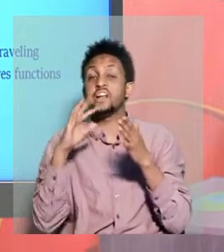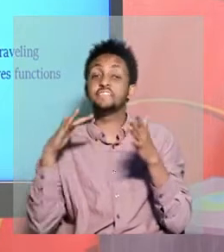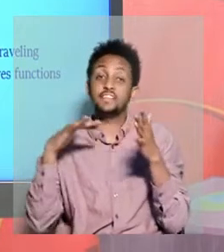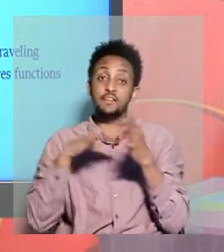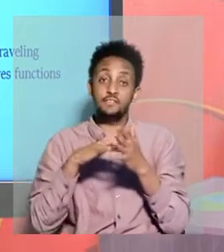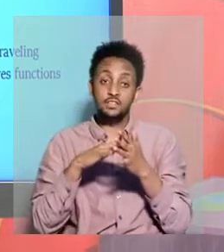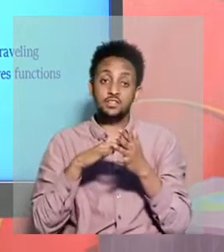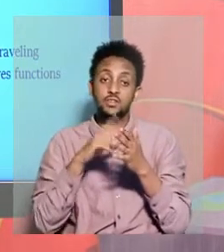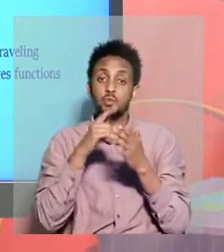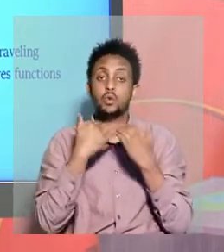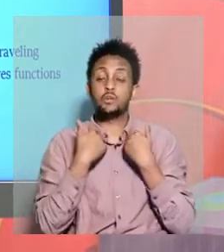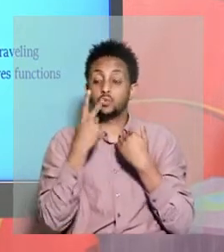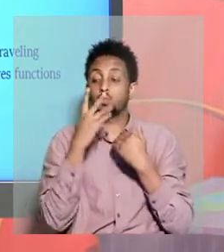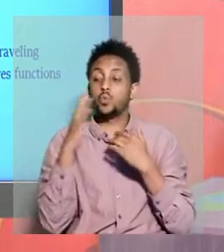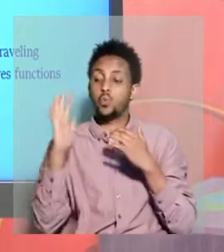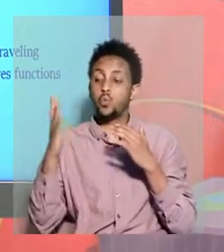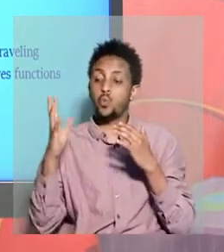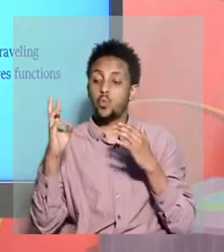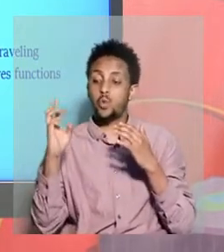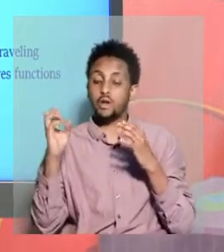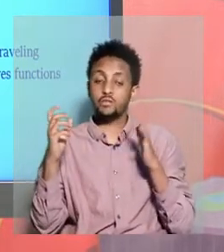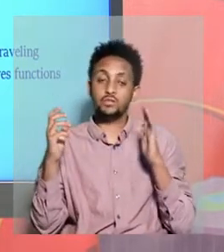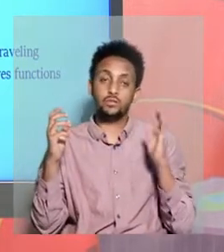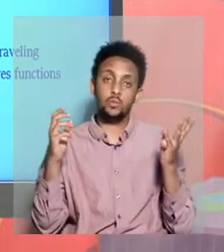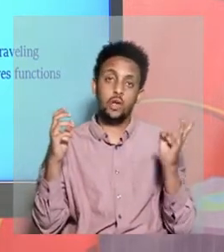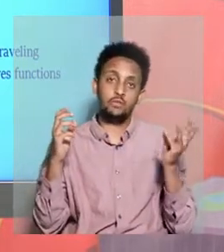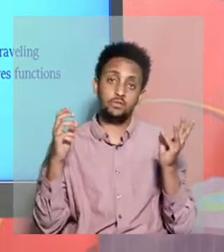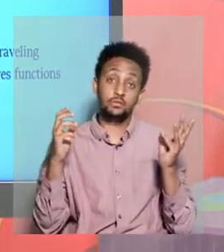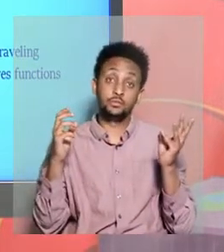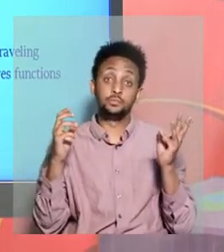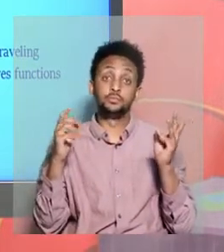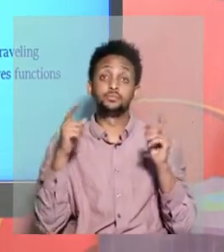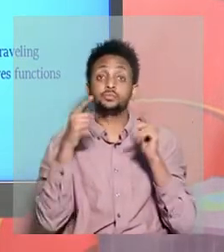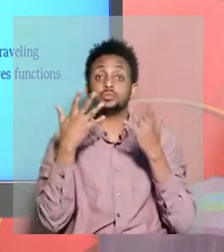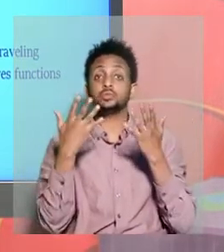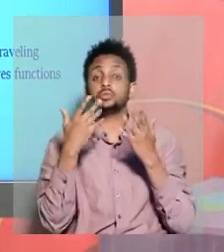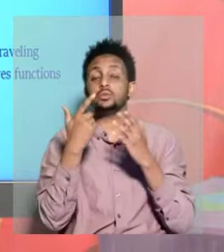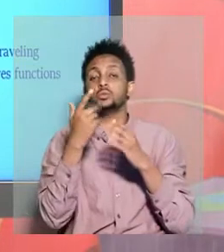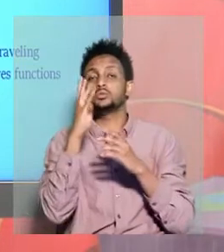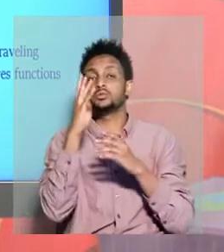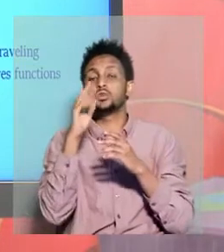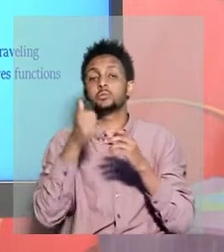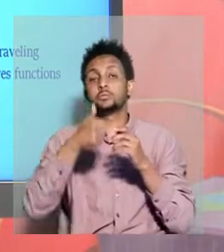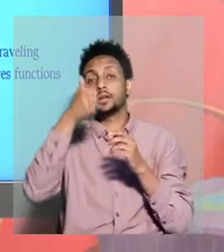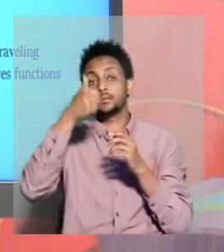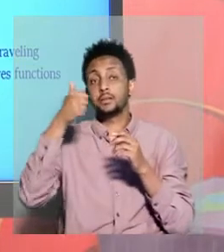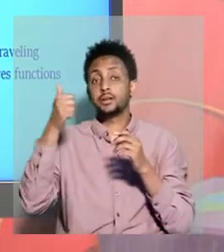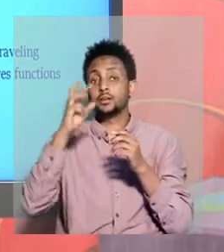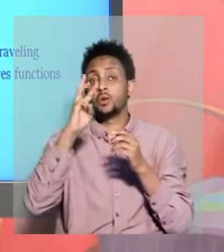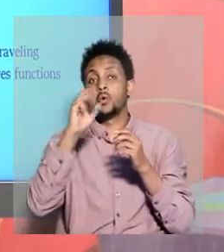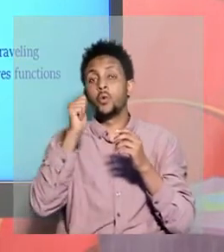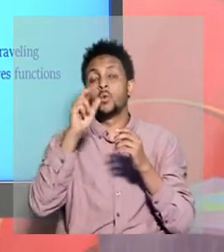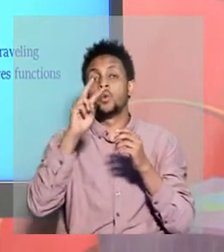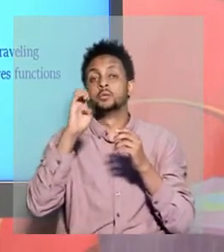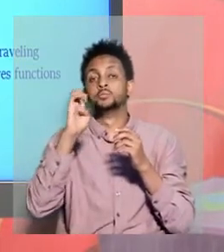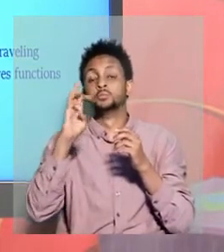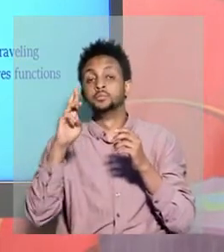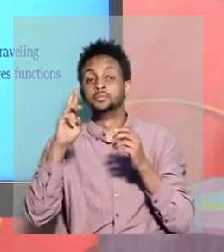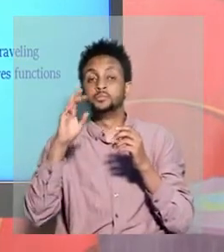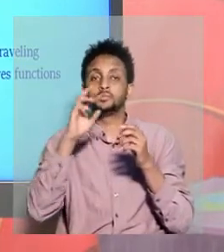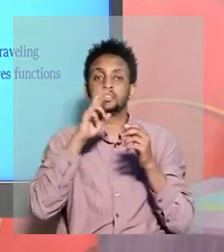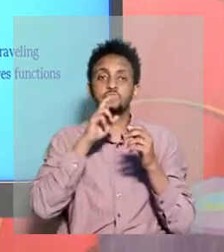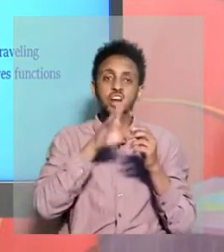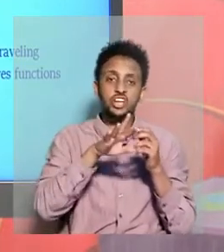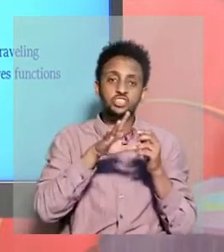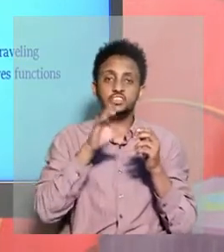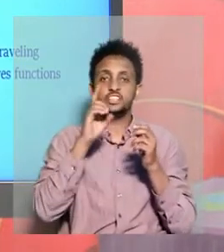interfere. If you have two waves, one wave might be interfere with the other waves. So the four main properties of waves are reflection,